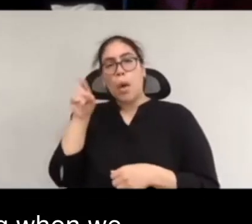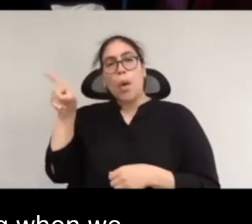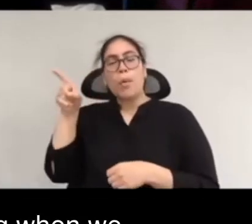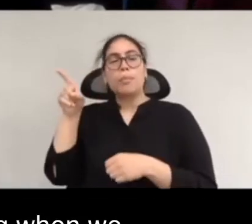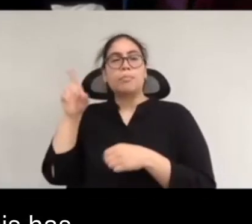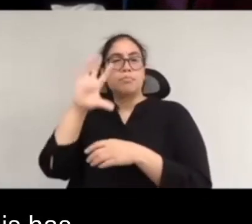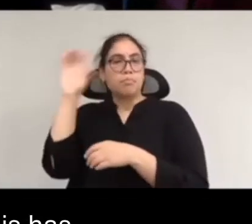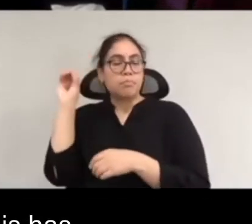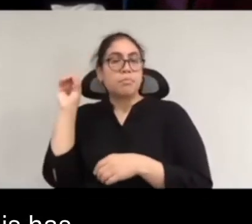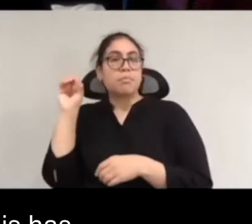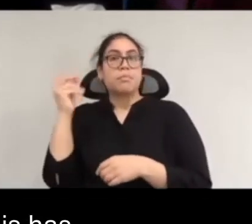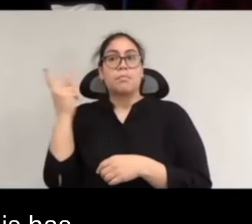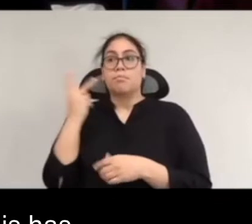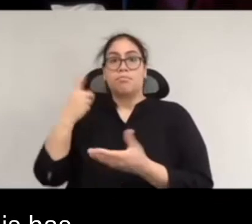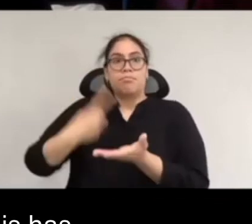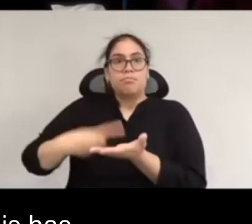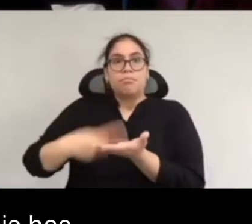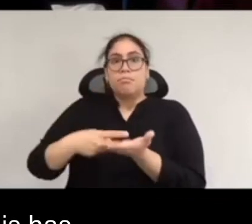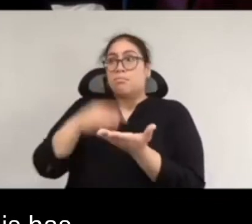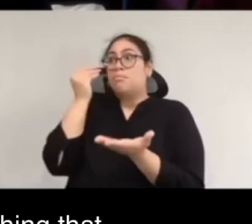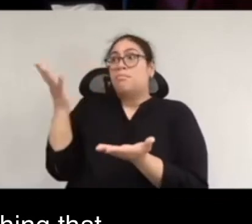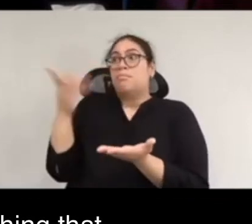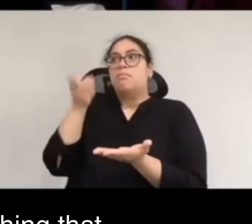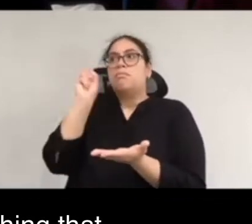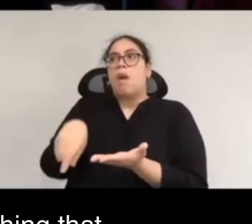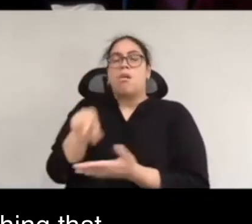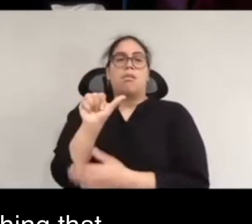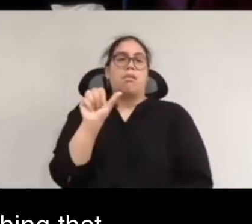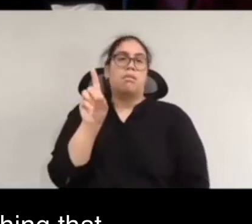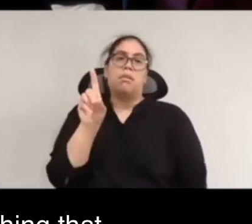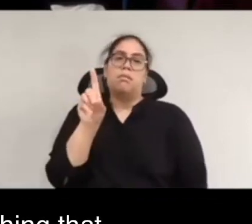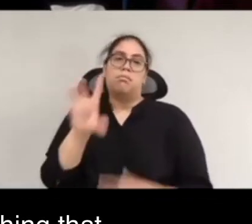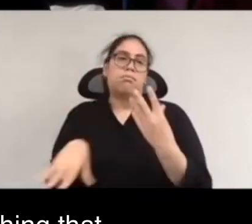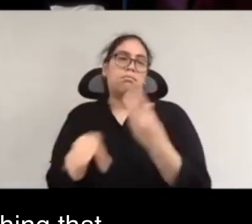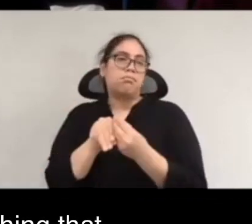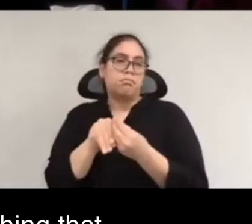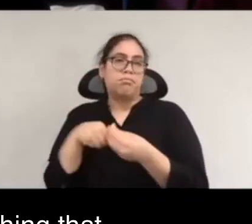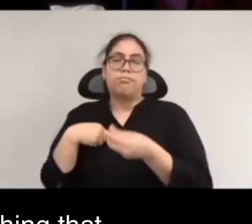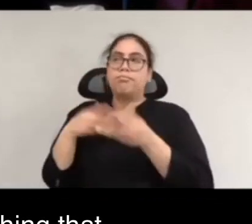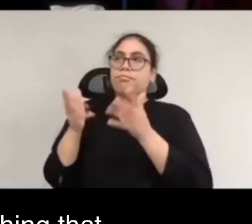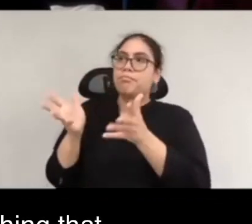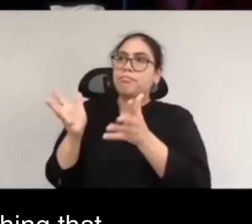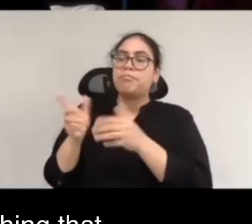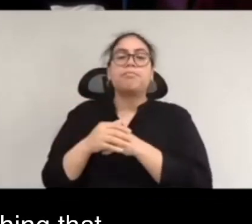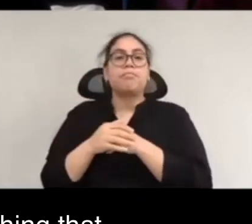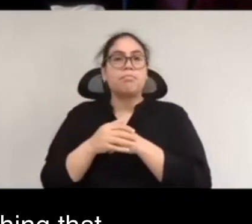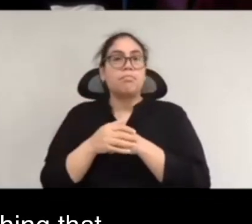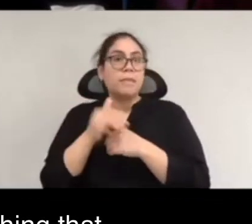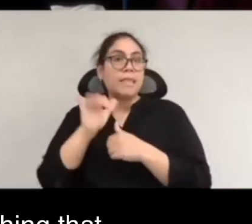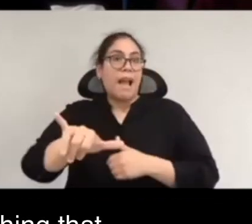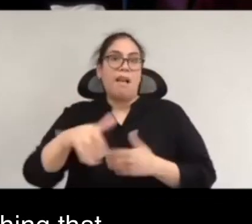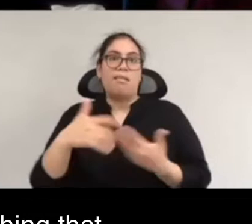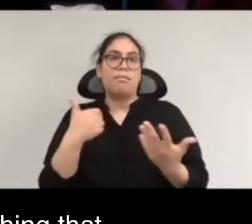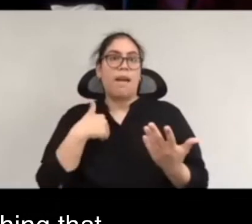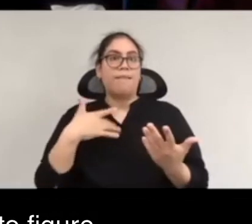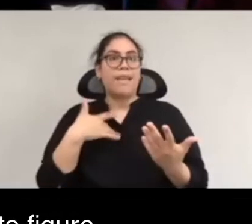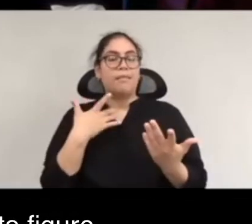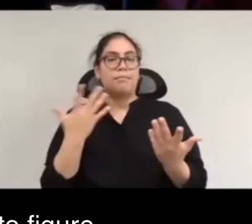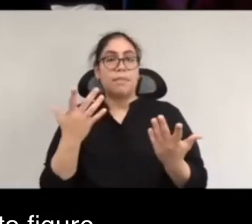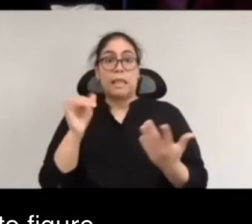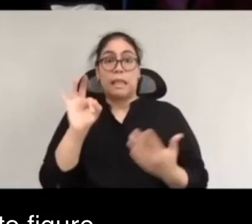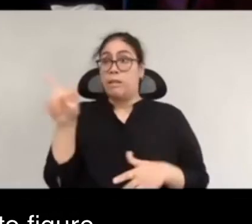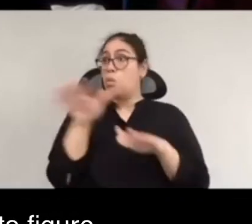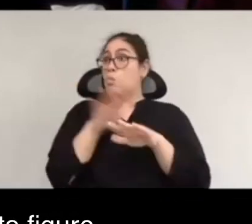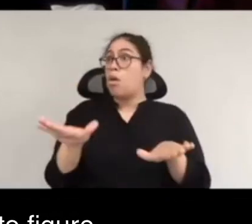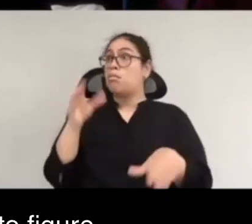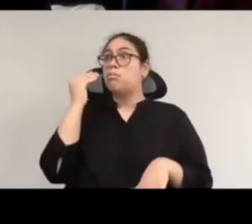post conversation, I was like, this has to be audio described. Like, it's something that I'm, you know, if you guys won't do it, then we have to